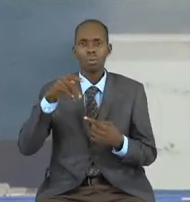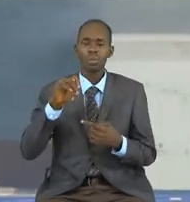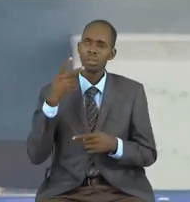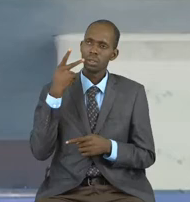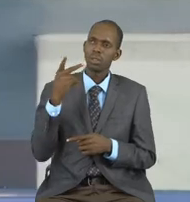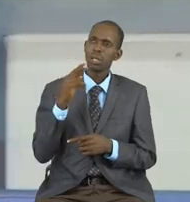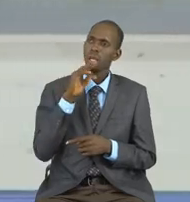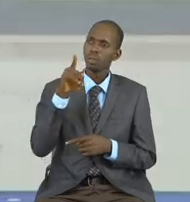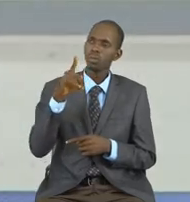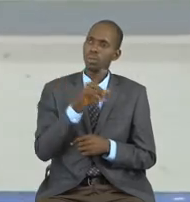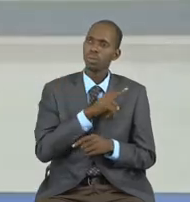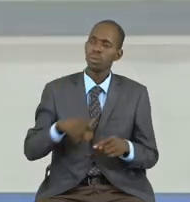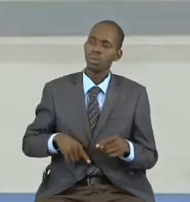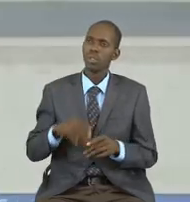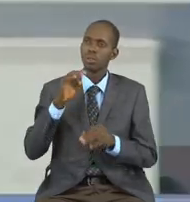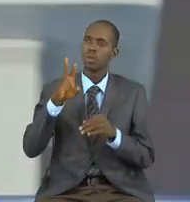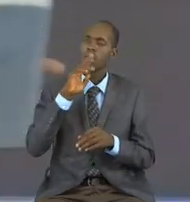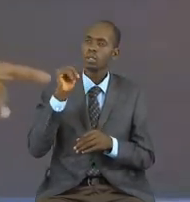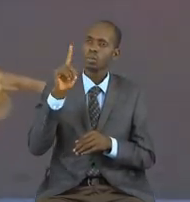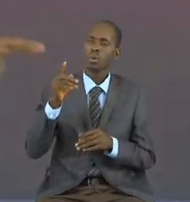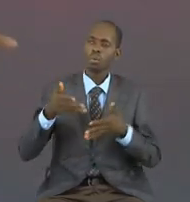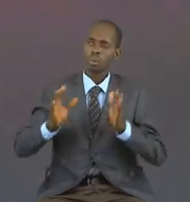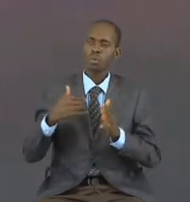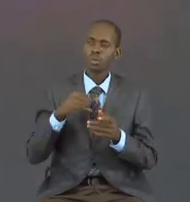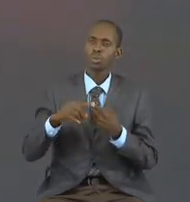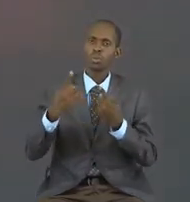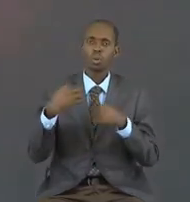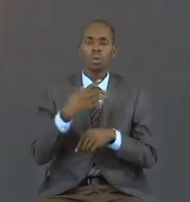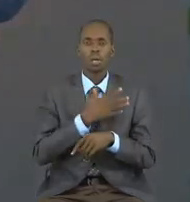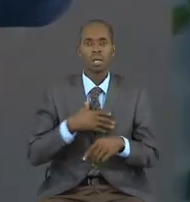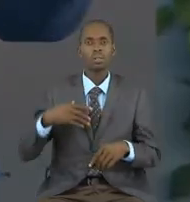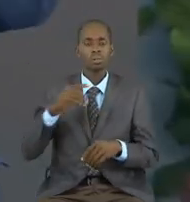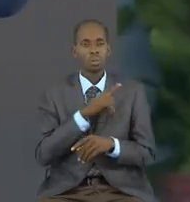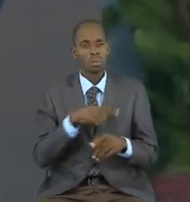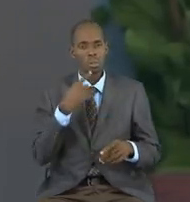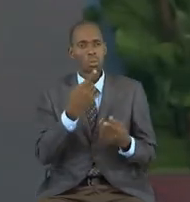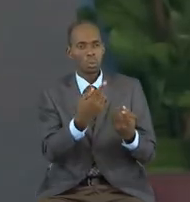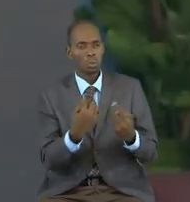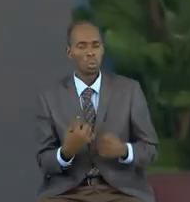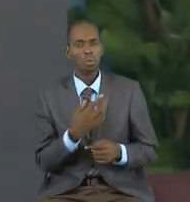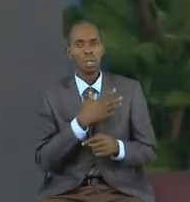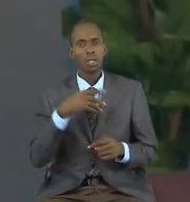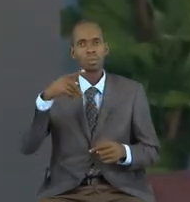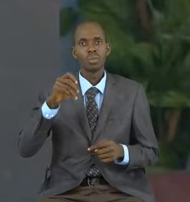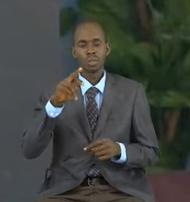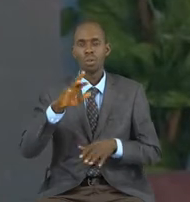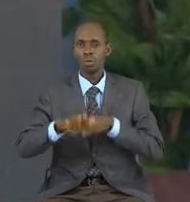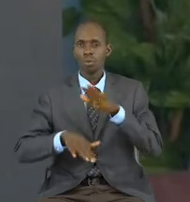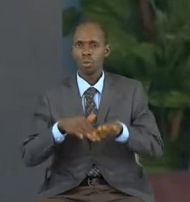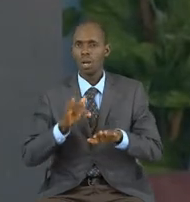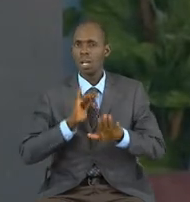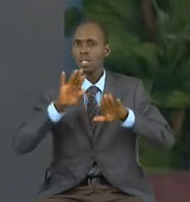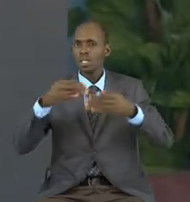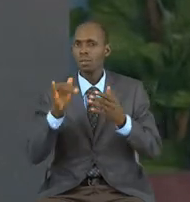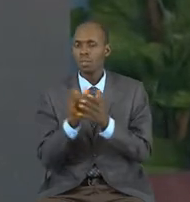water. And he came out of the boat and he walked on water. I've given you those two instances for you to understand.